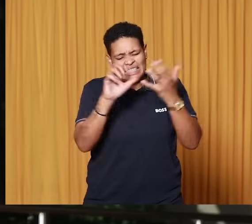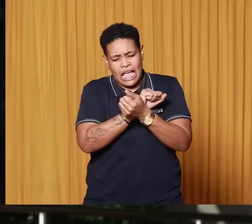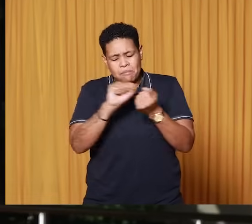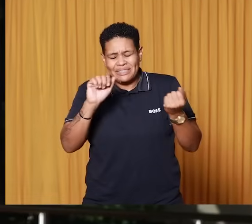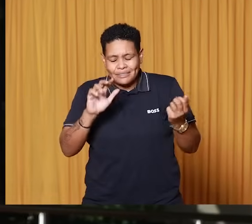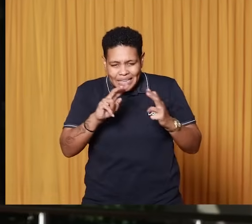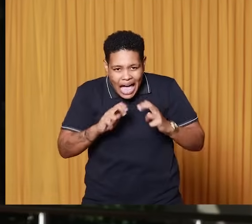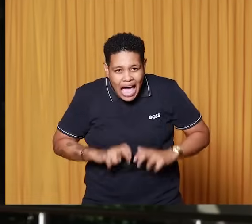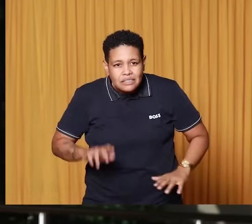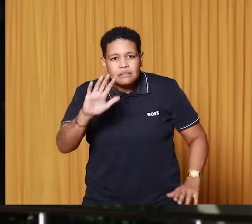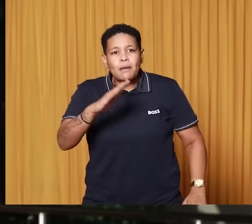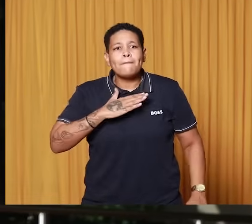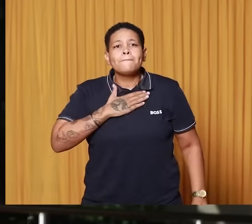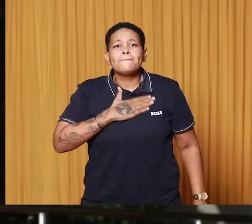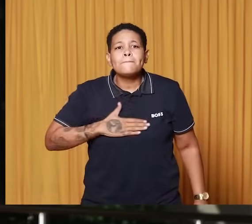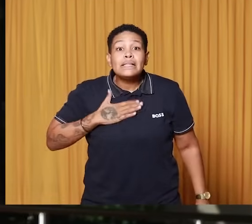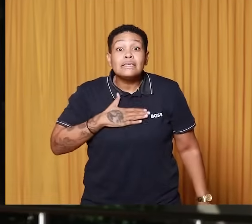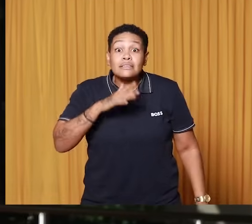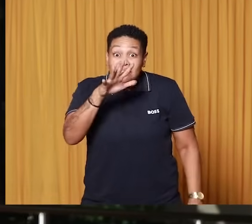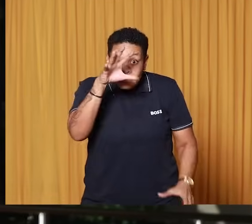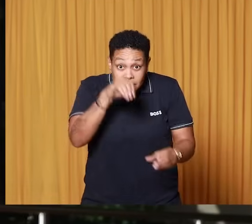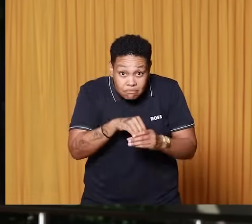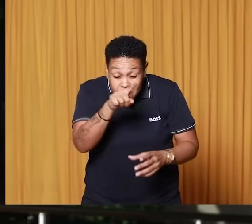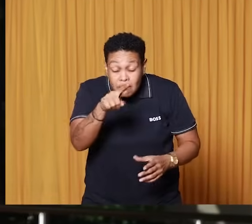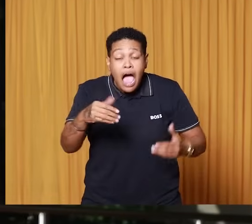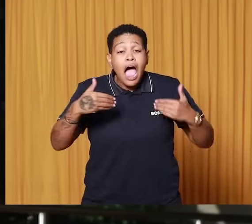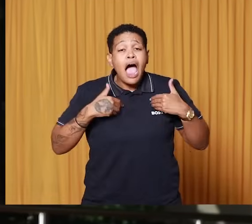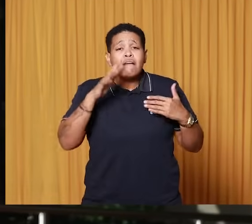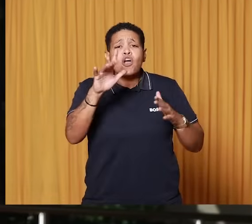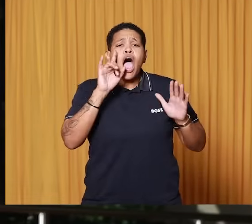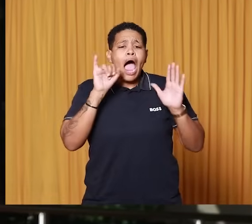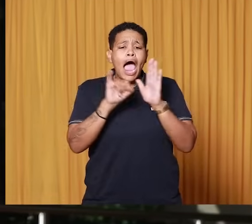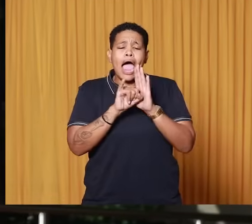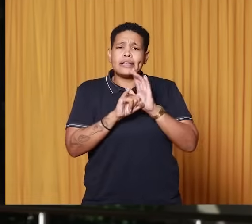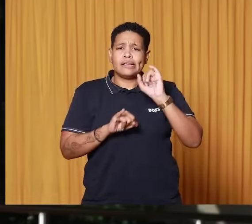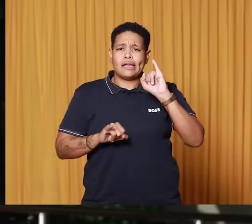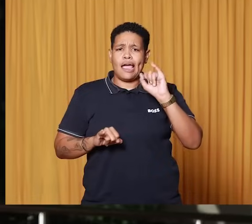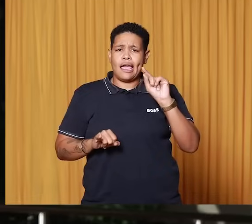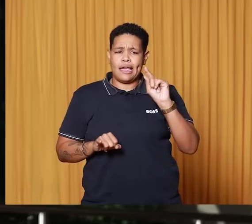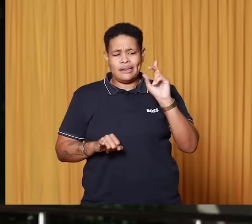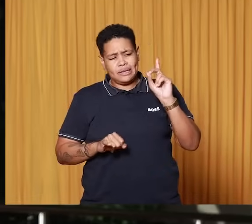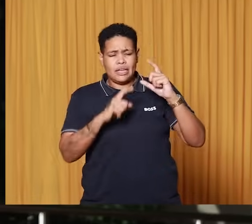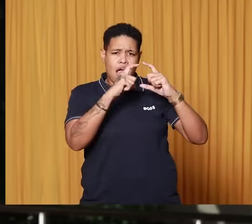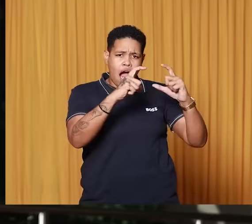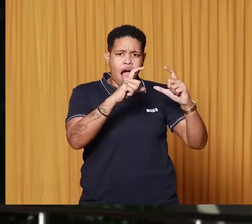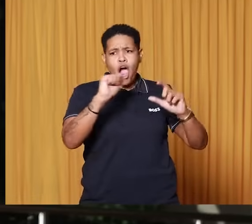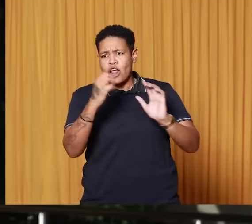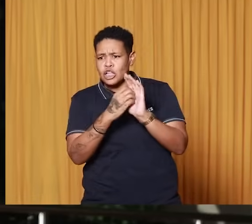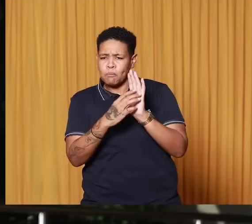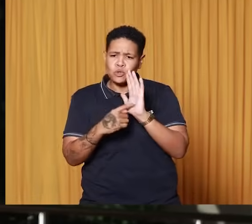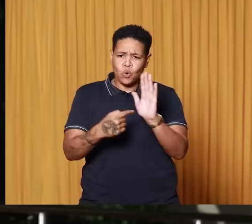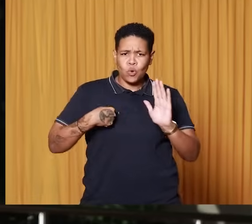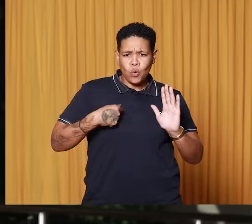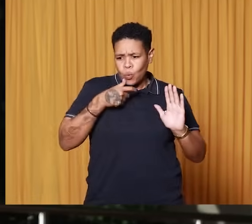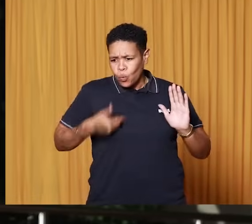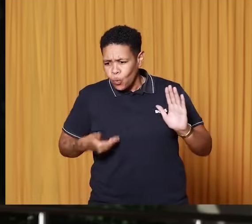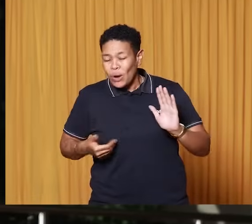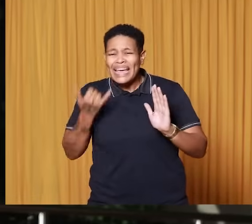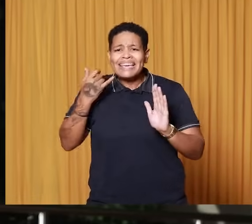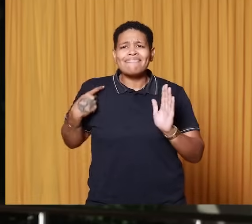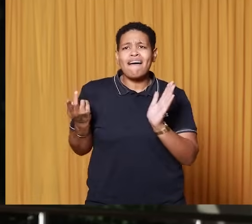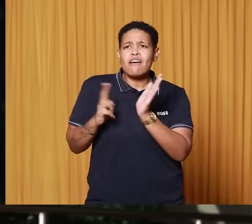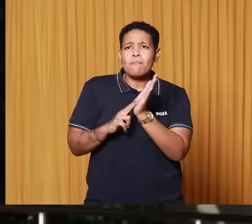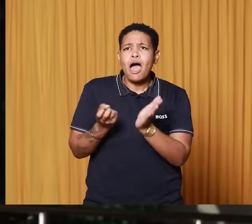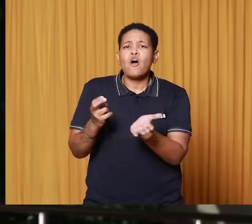assessment. Please play your part in having your identification and other documentation ready if you have to apply